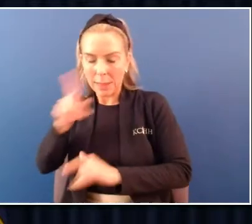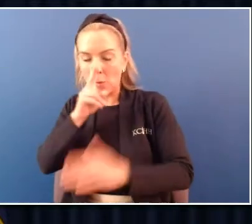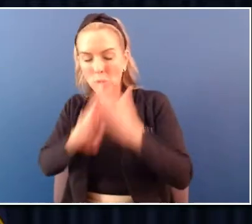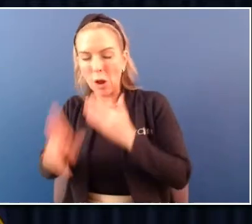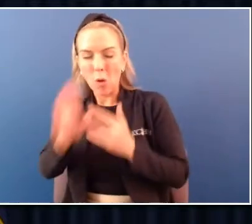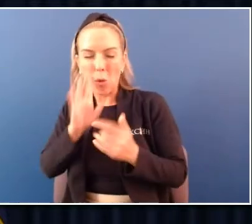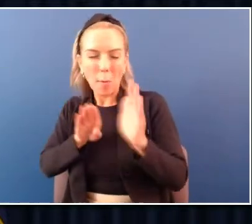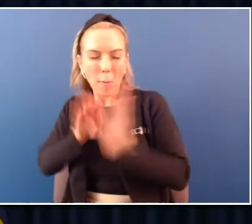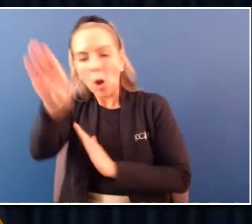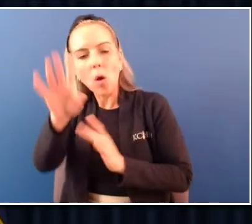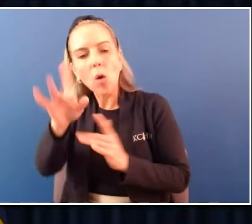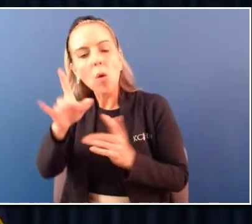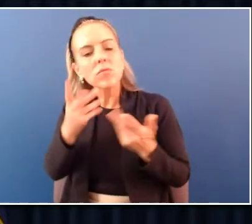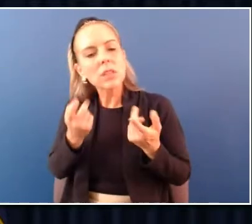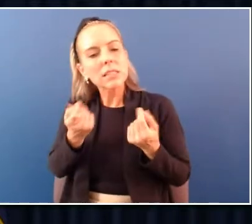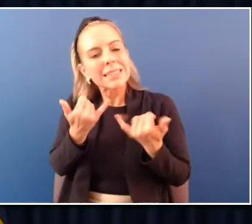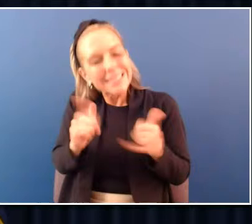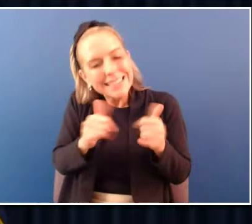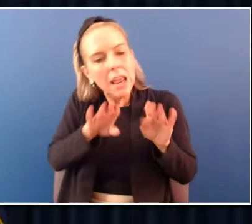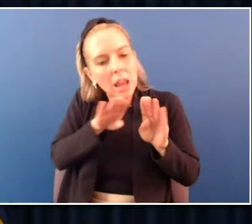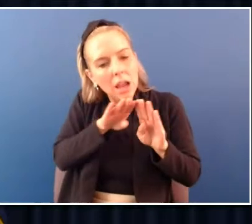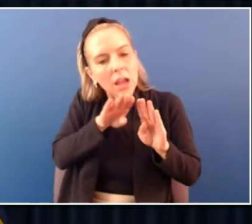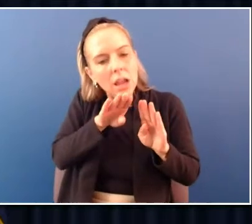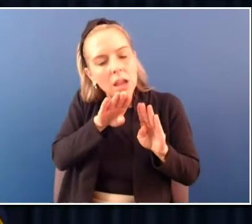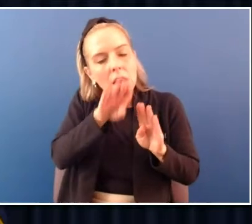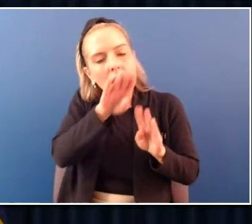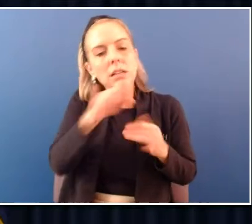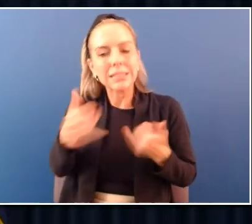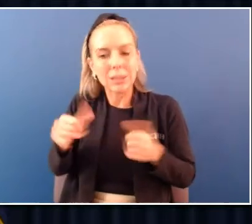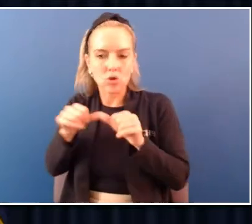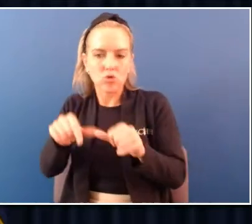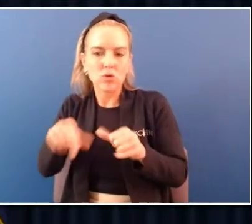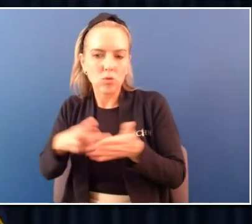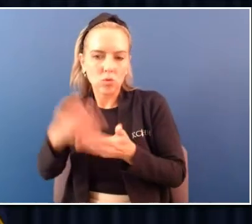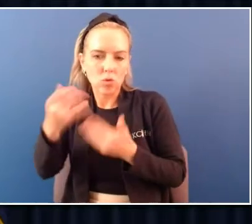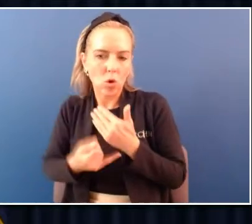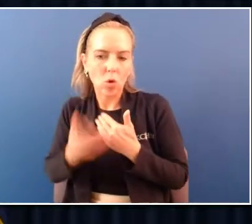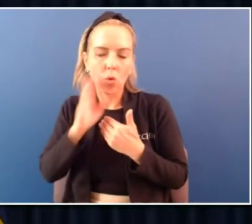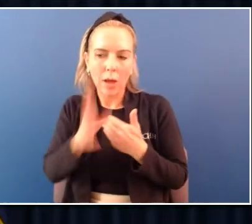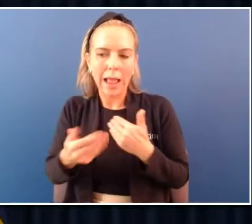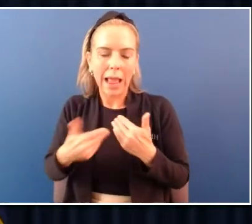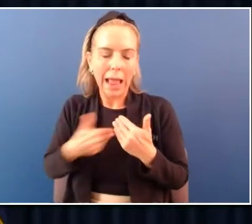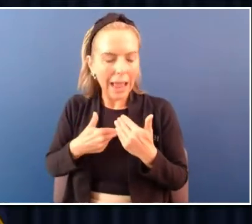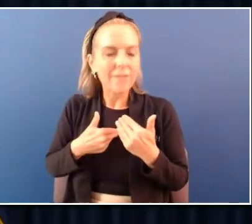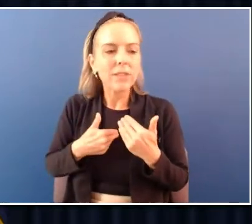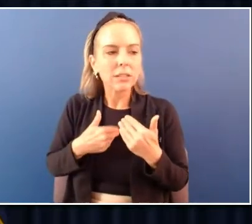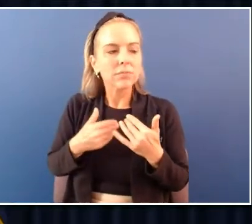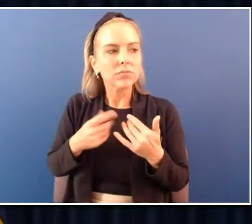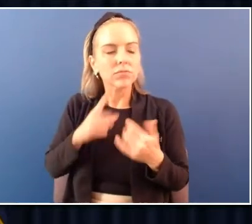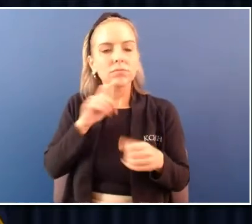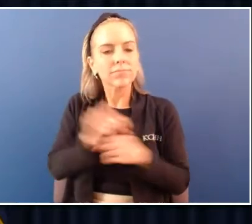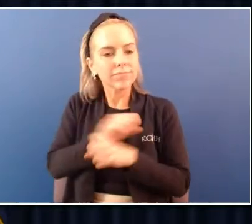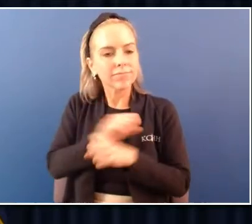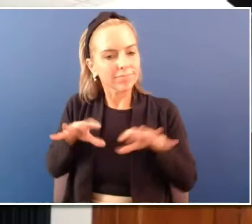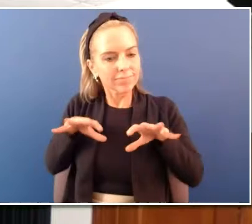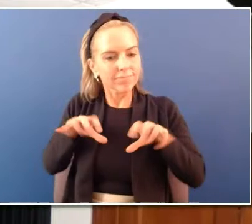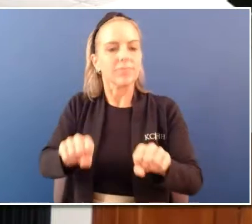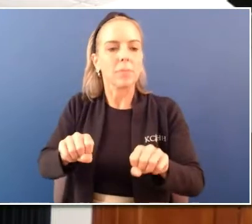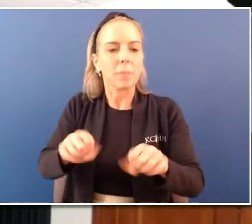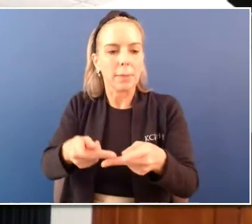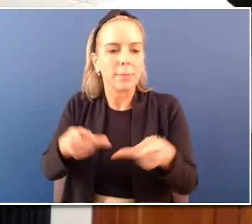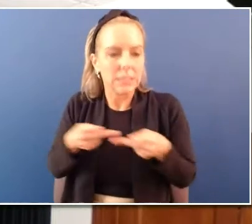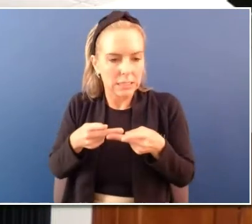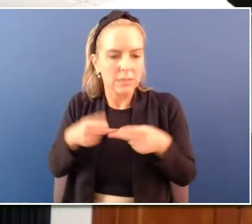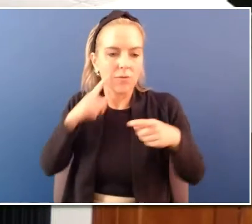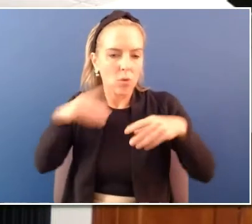that have continued these projects, I think are going to have a dominant market position. Karen.